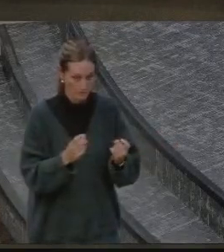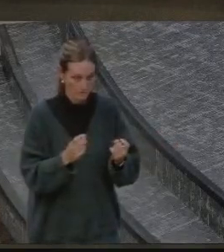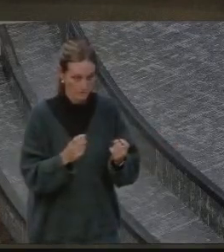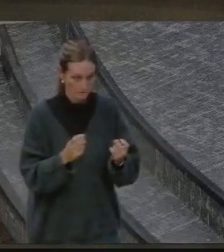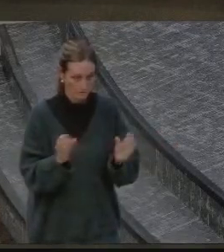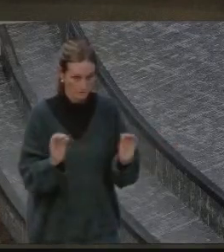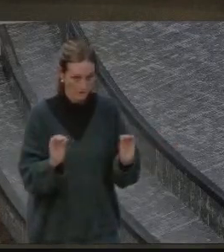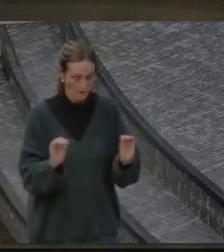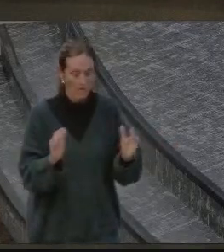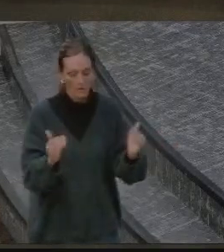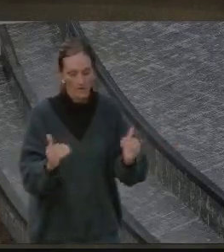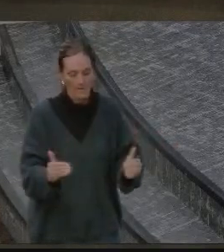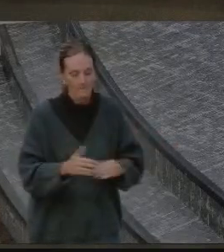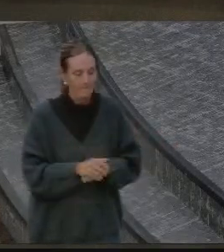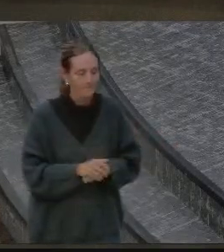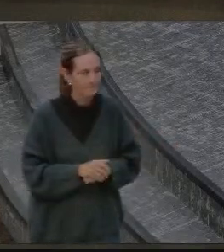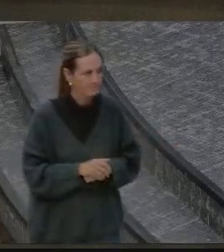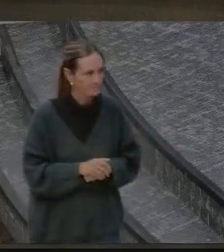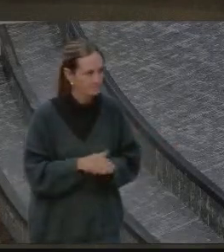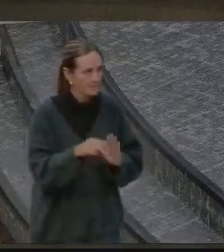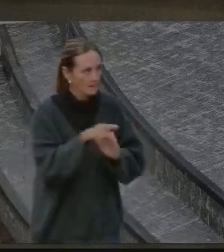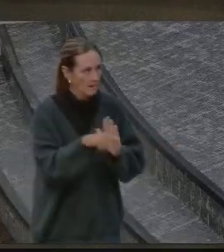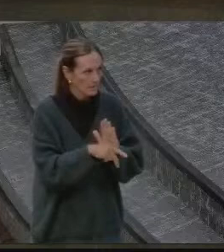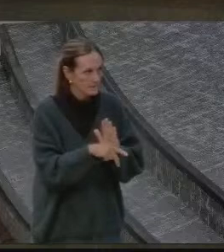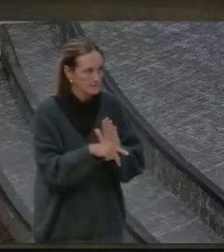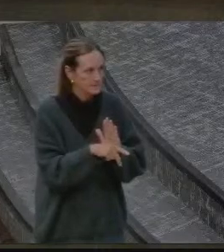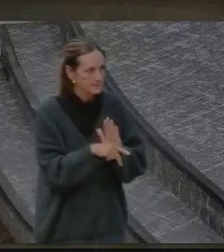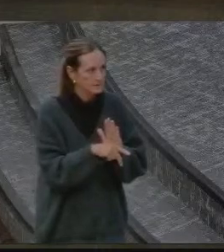All right, we'll move forward to policy